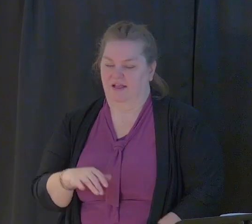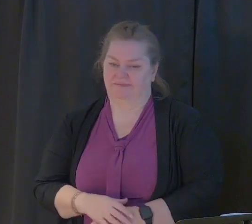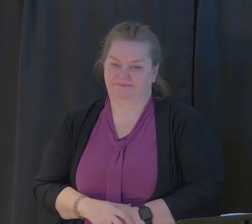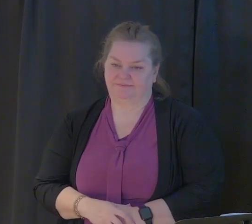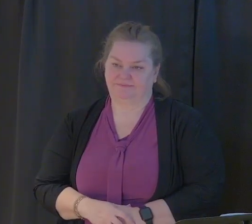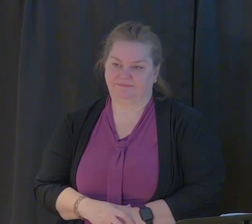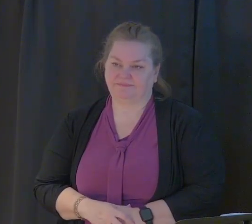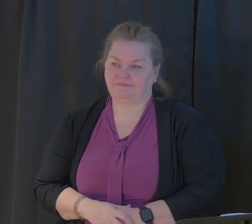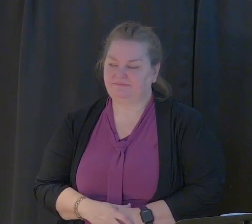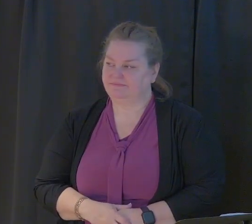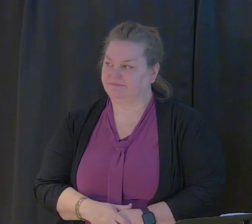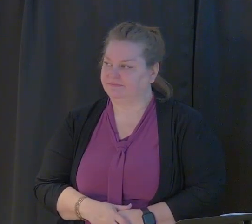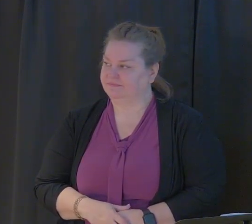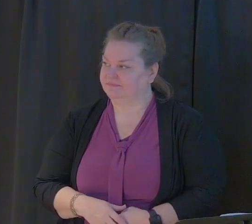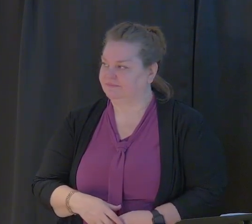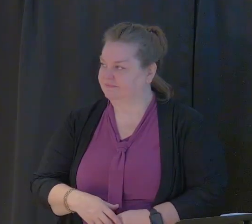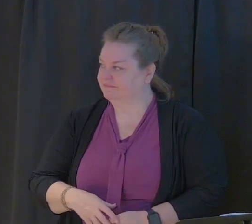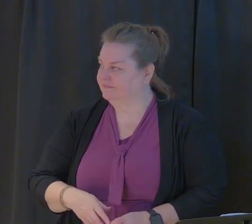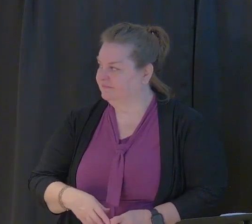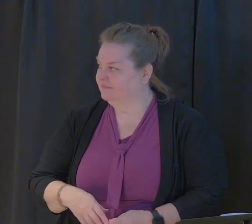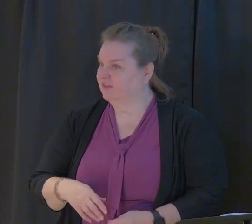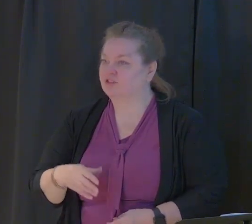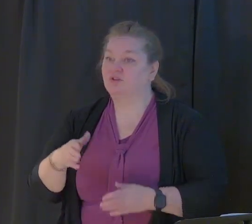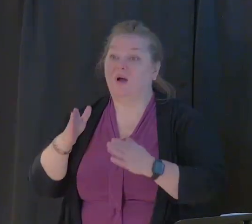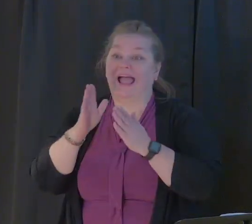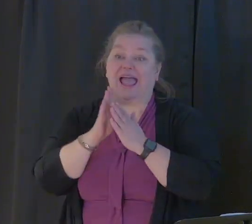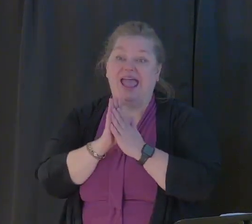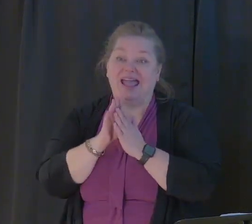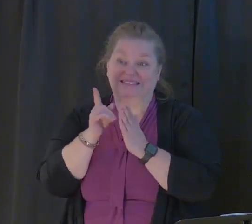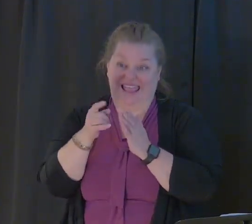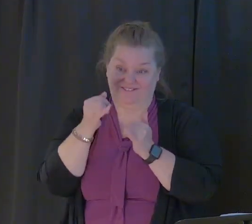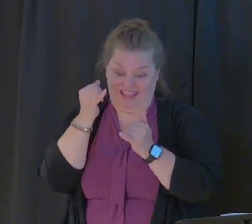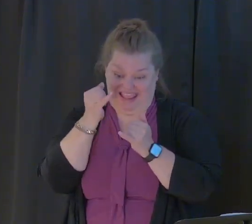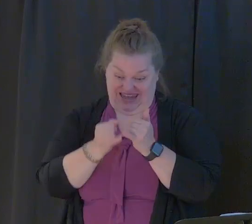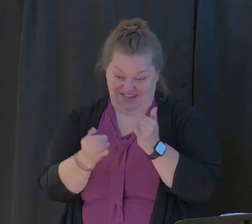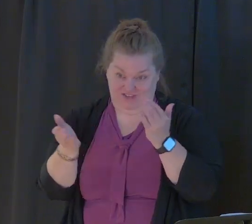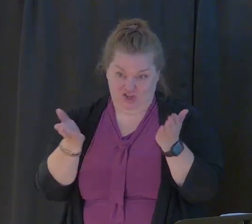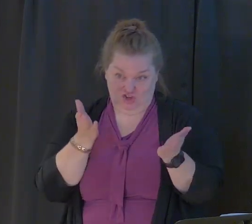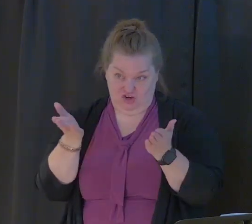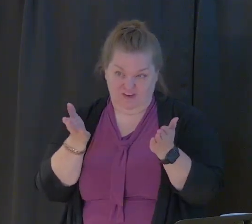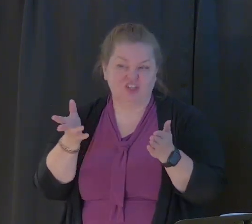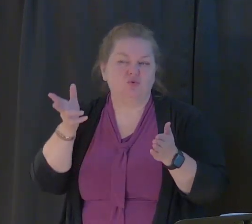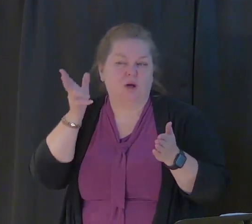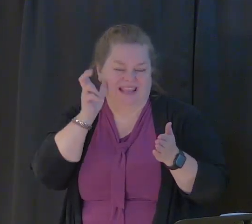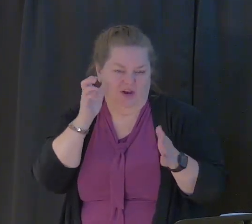And I've asked our AV department to play that song at the end of the service today.